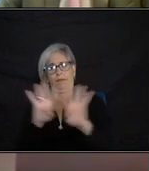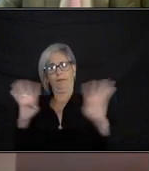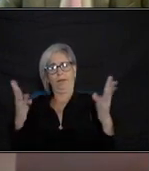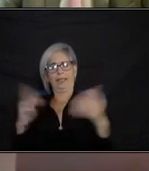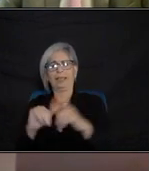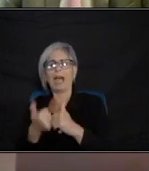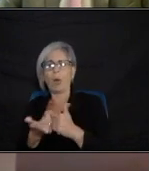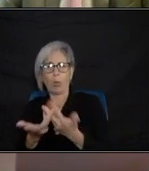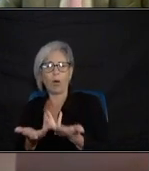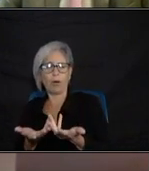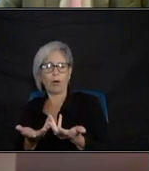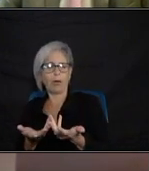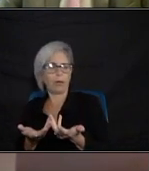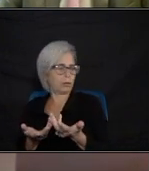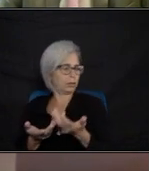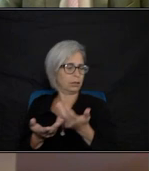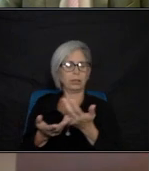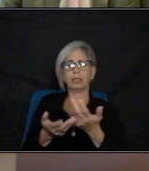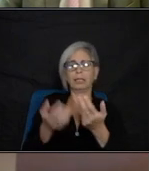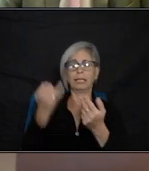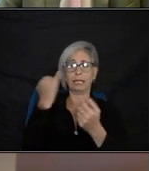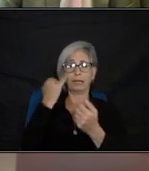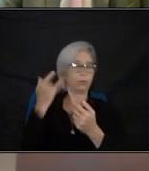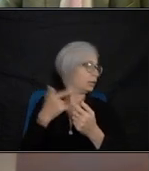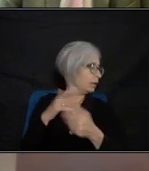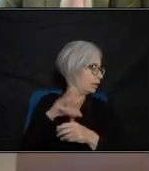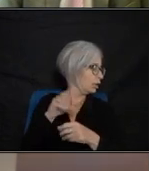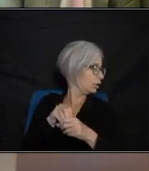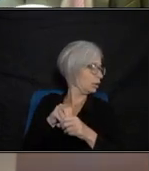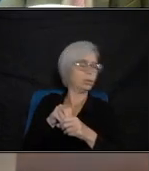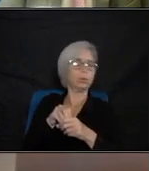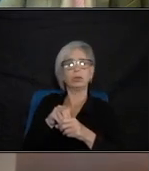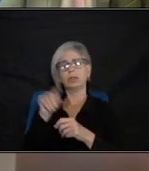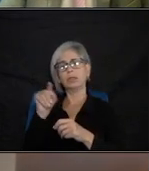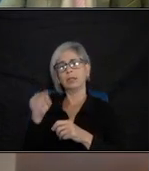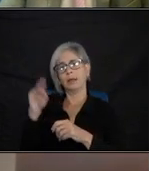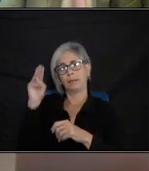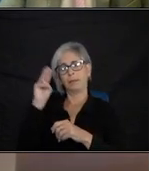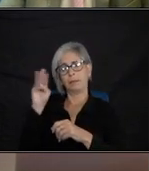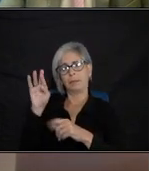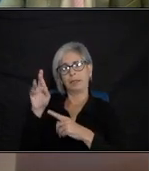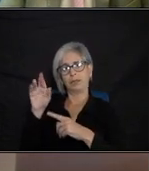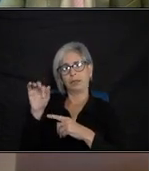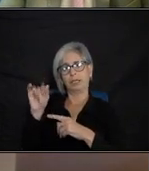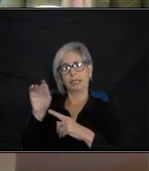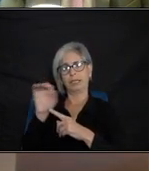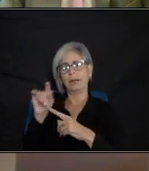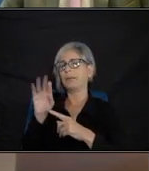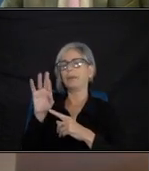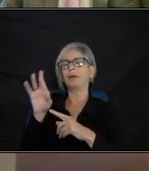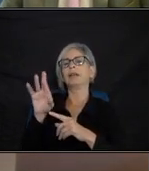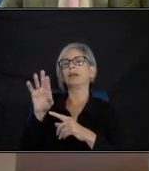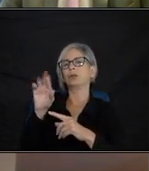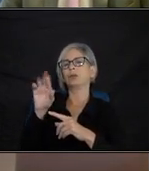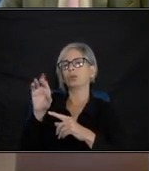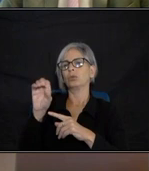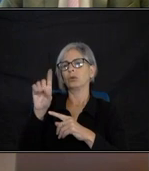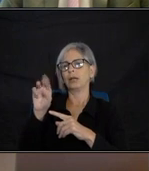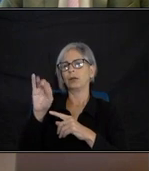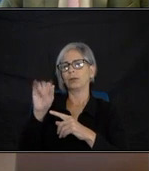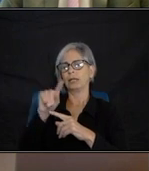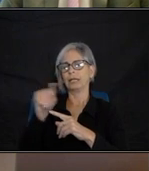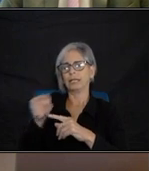Colin, if we could also include Mr. Gonzalez. Mr. Rodriguez, I'm sorry, on the